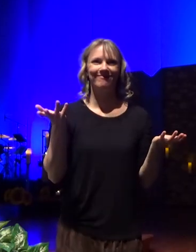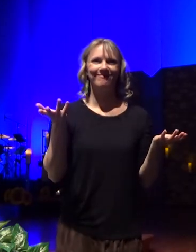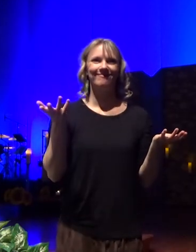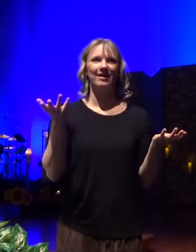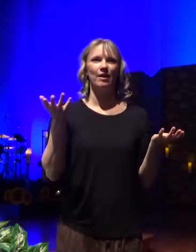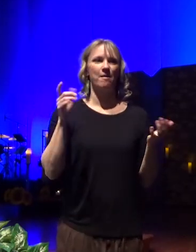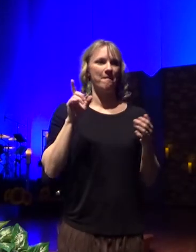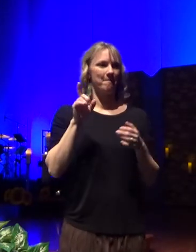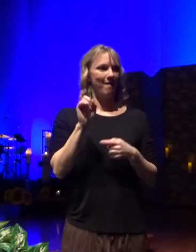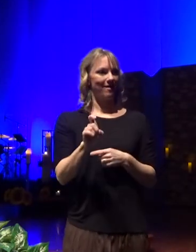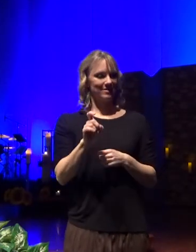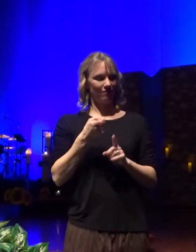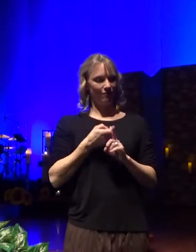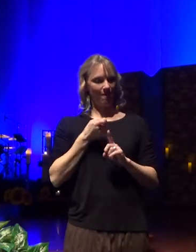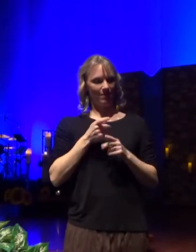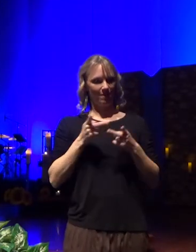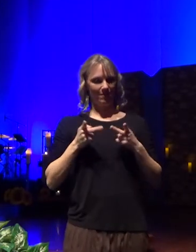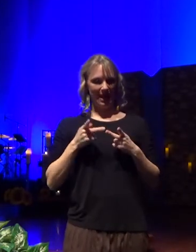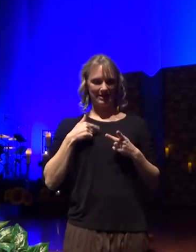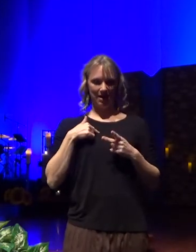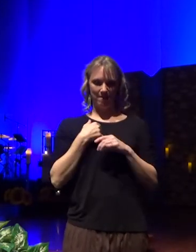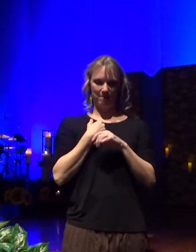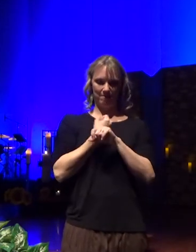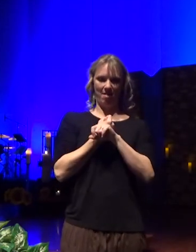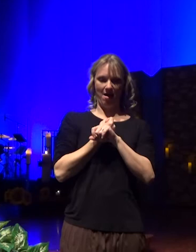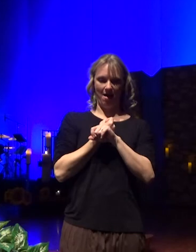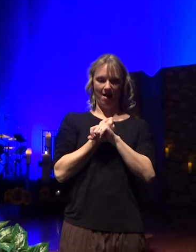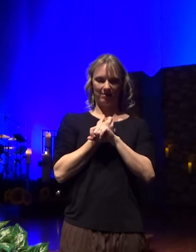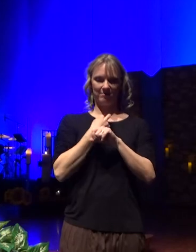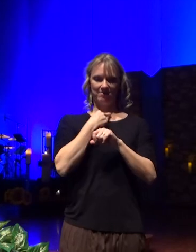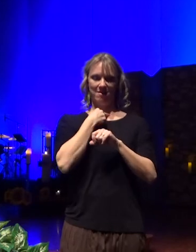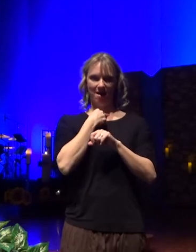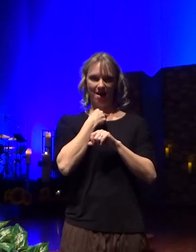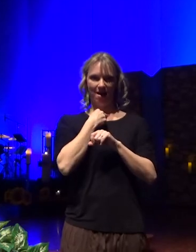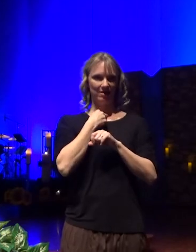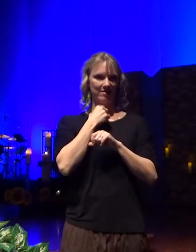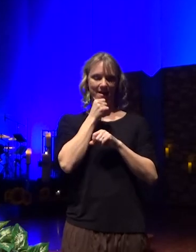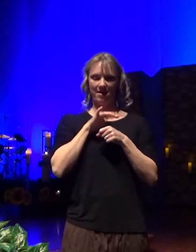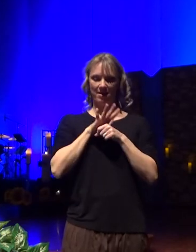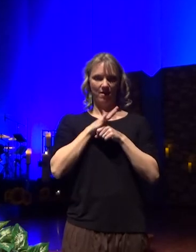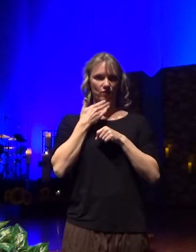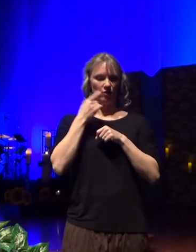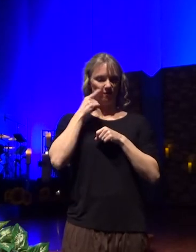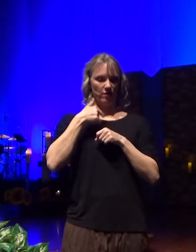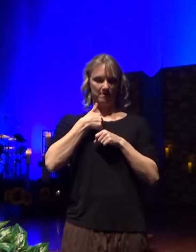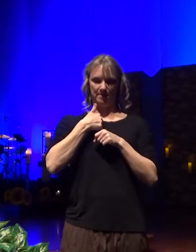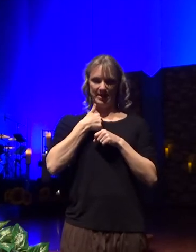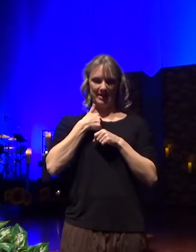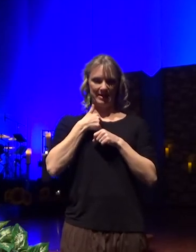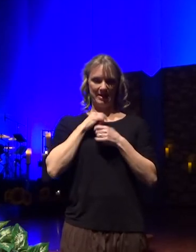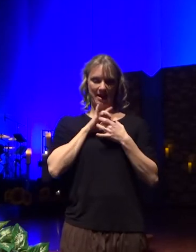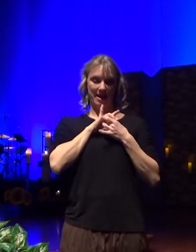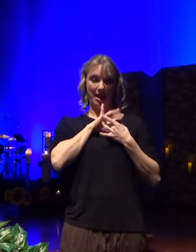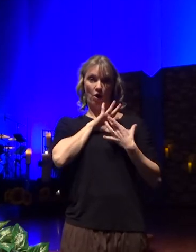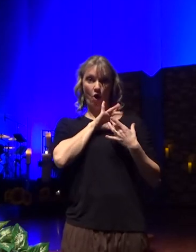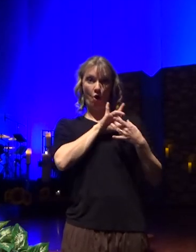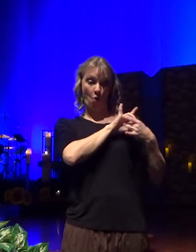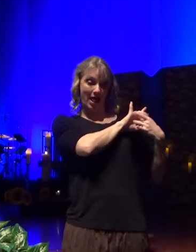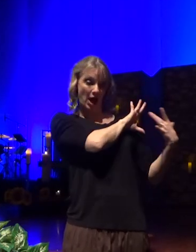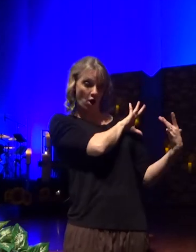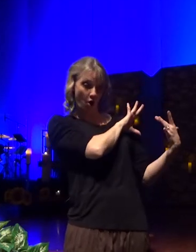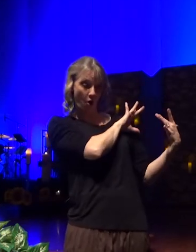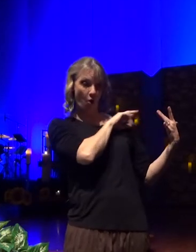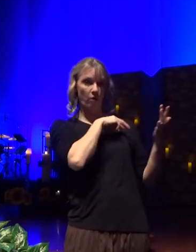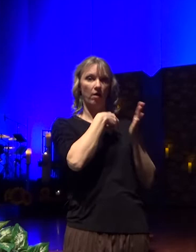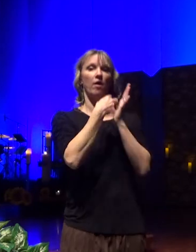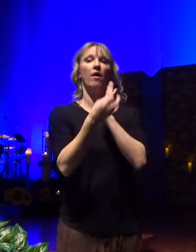We have to move out of that place that we may have locked ourselves in far away, that doesn't think there's enough good for us, to step into that